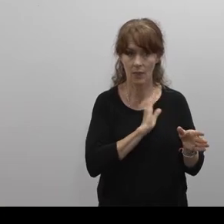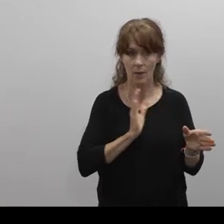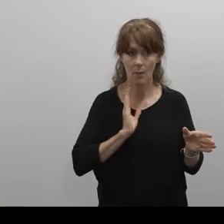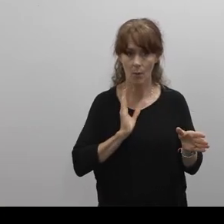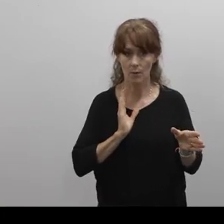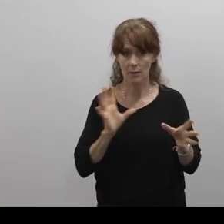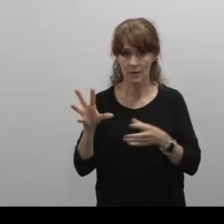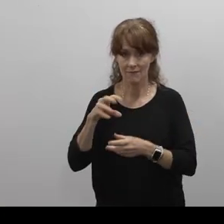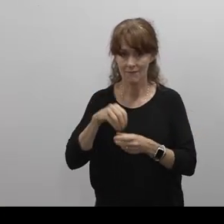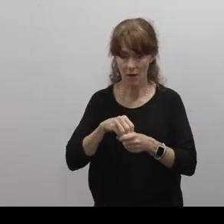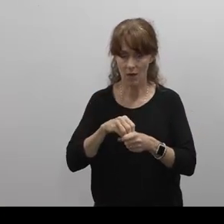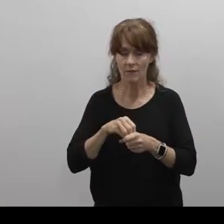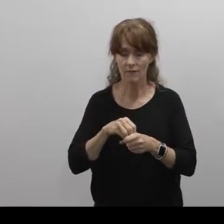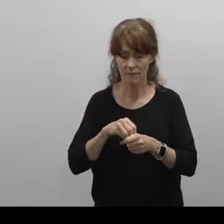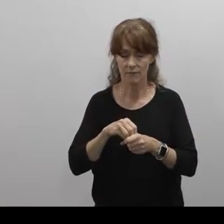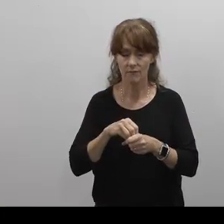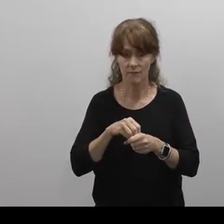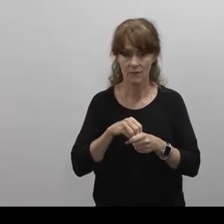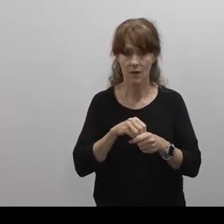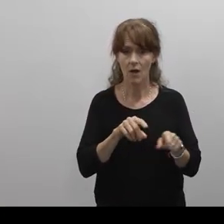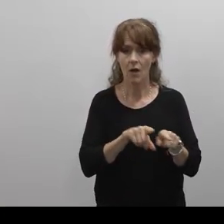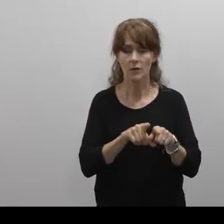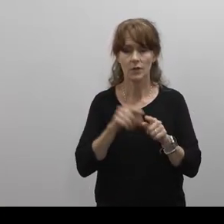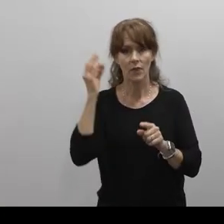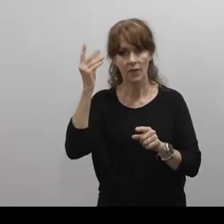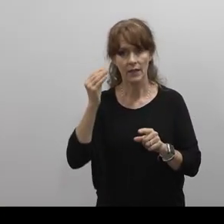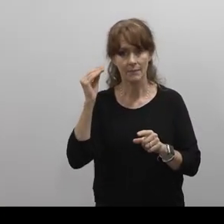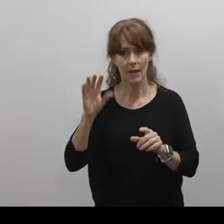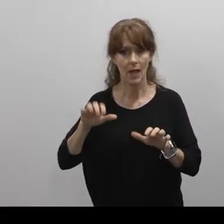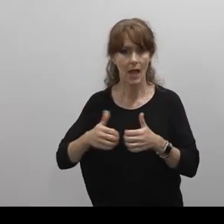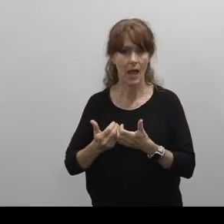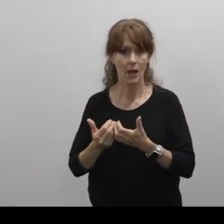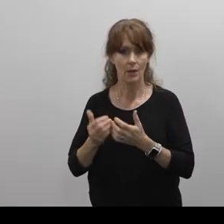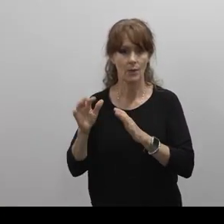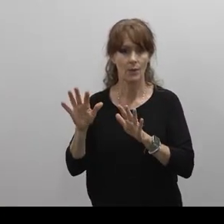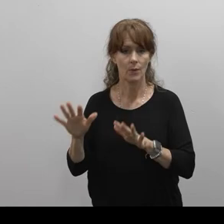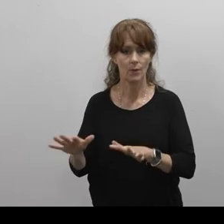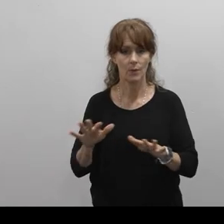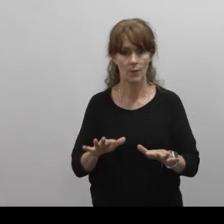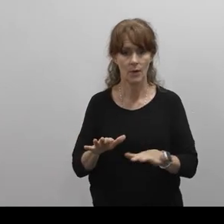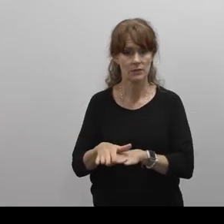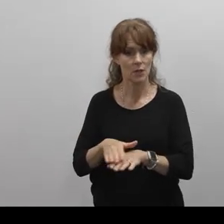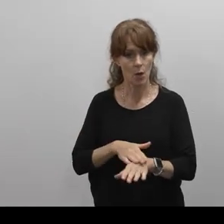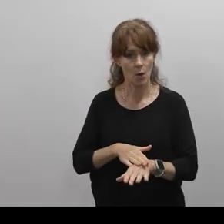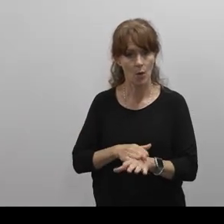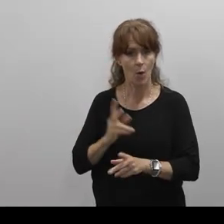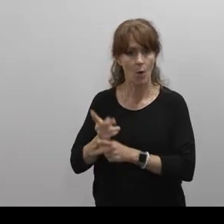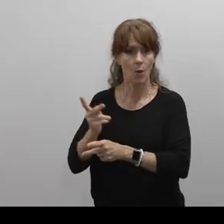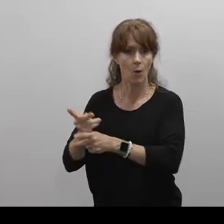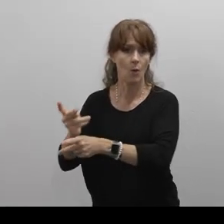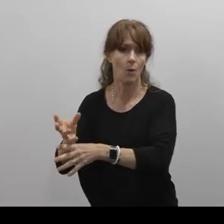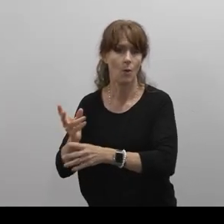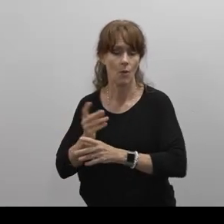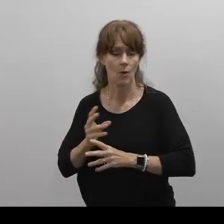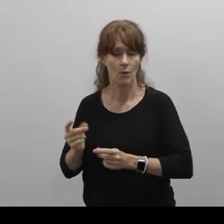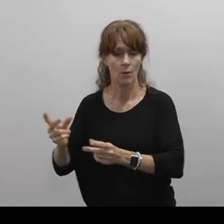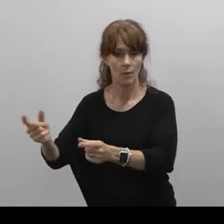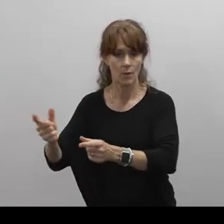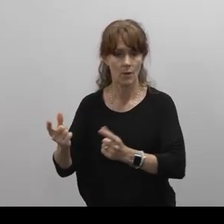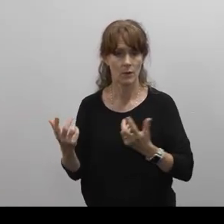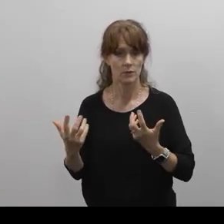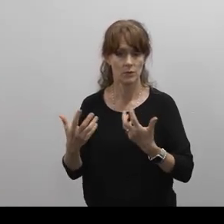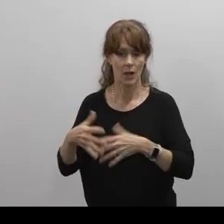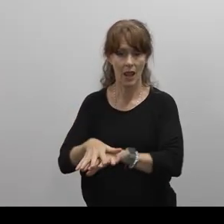will be involved with, that we're also thinking about how to slow down or speed up the governance processes to align with